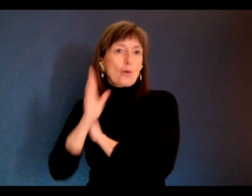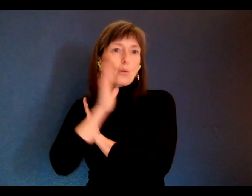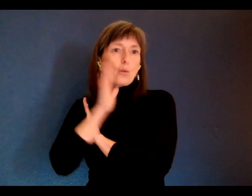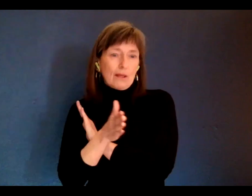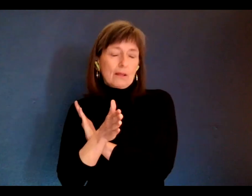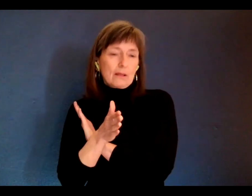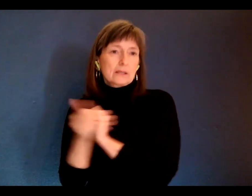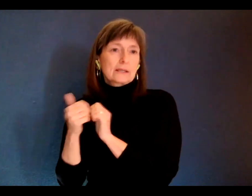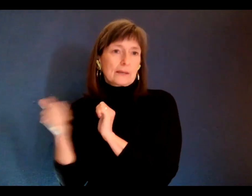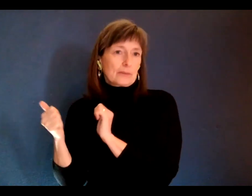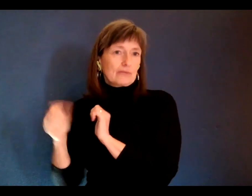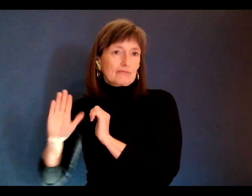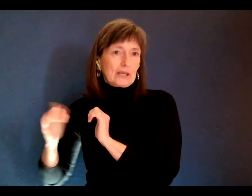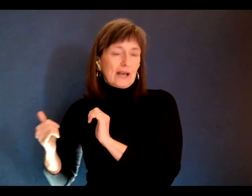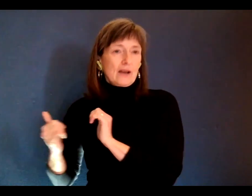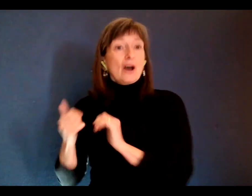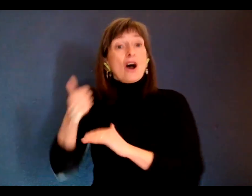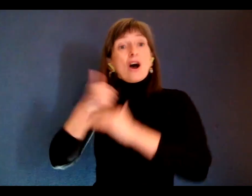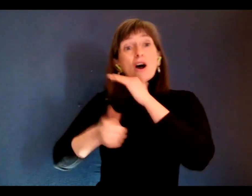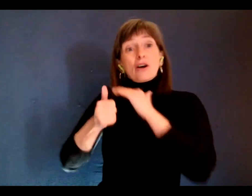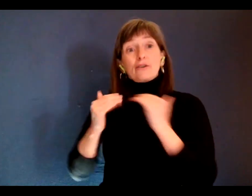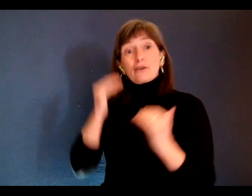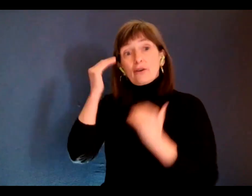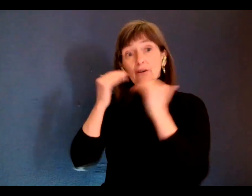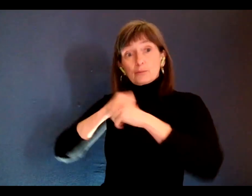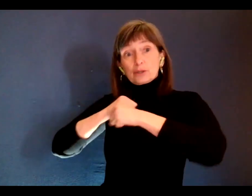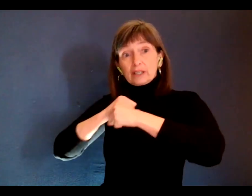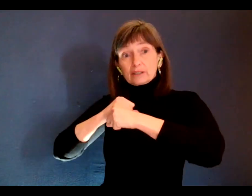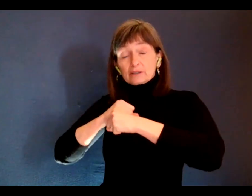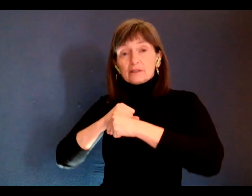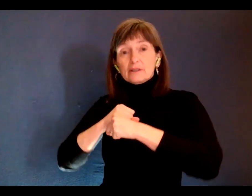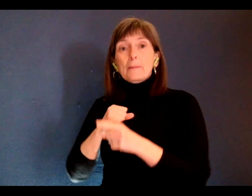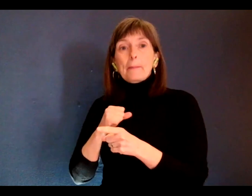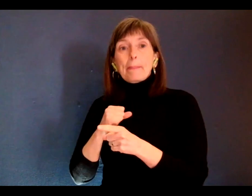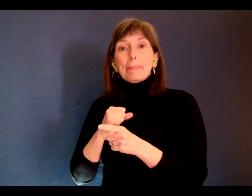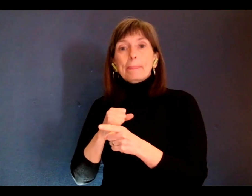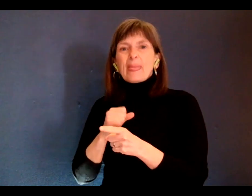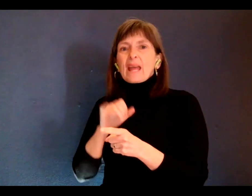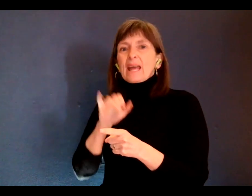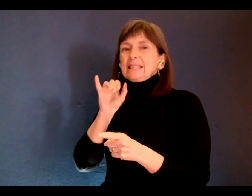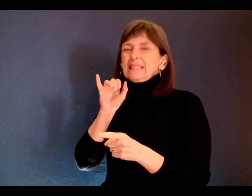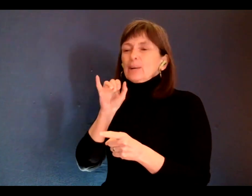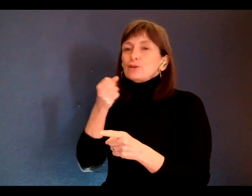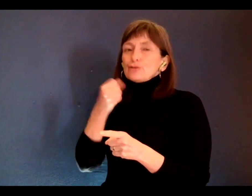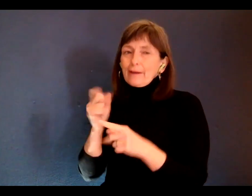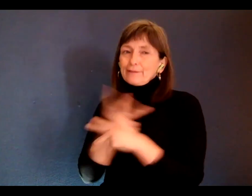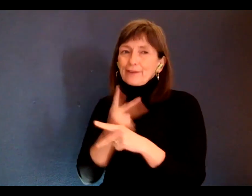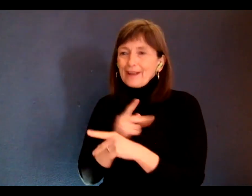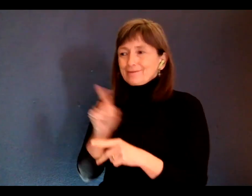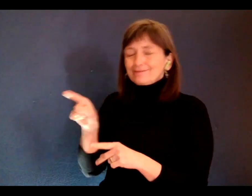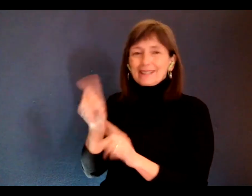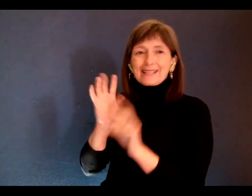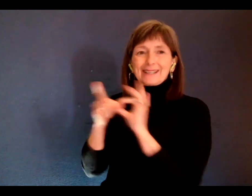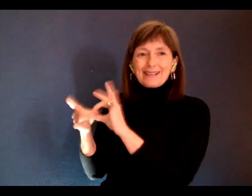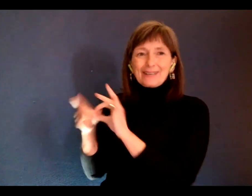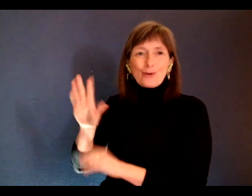meantime, I think through adult protection, we're very much trying to get at what you're raising, Fraser. It's the idea that, you know, all